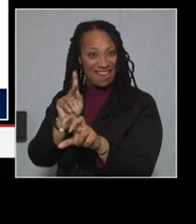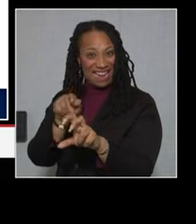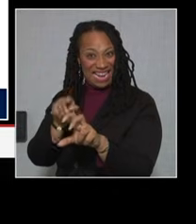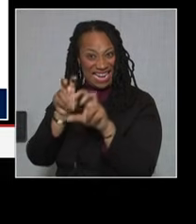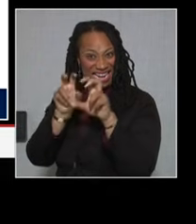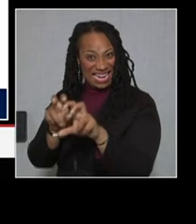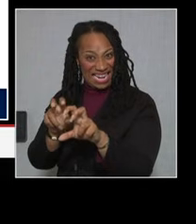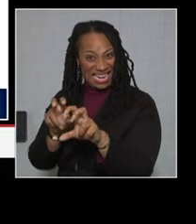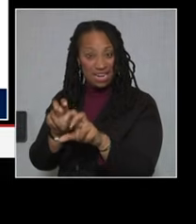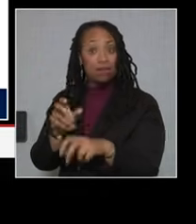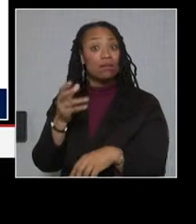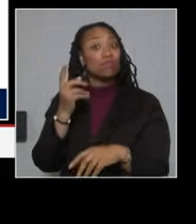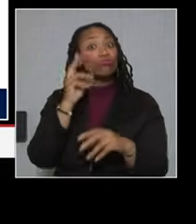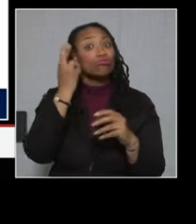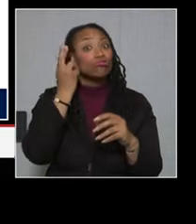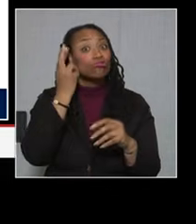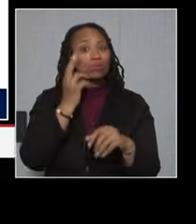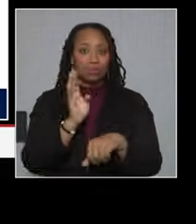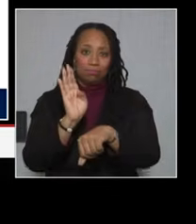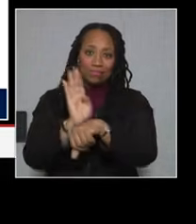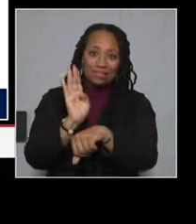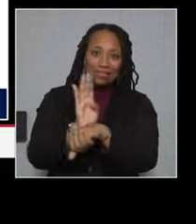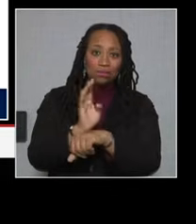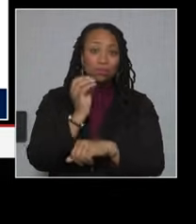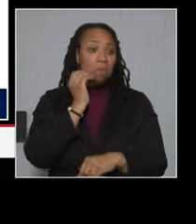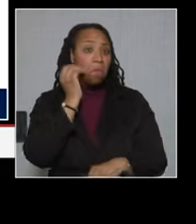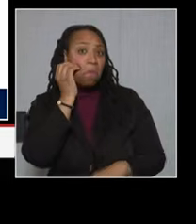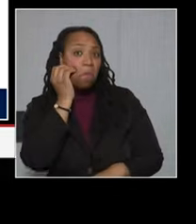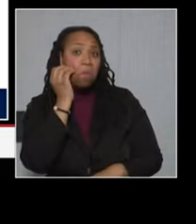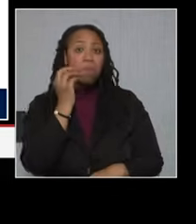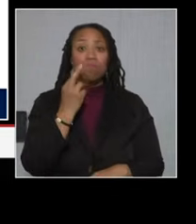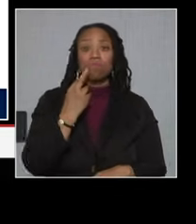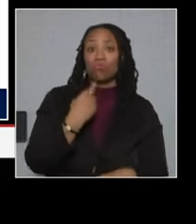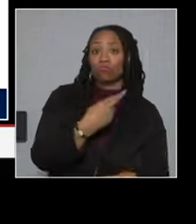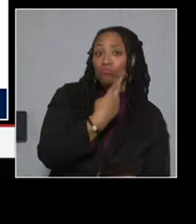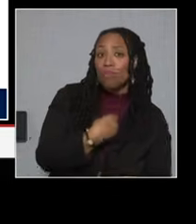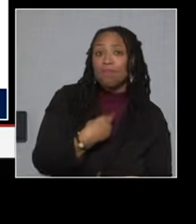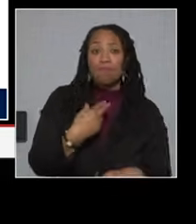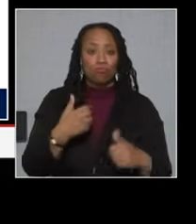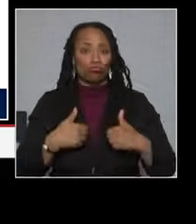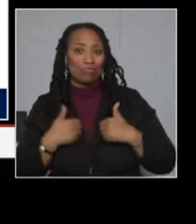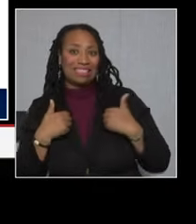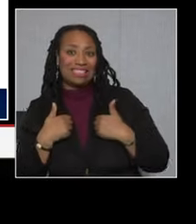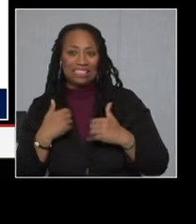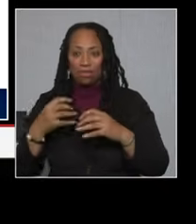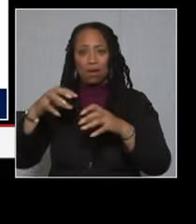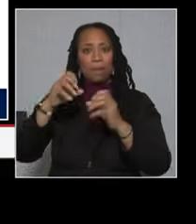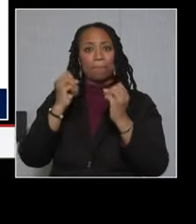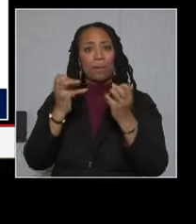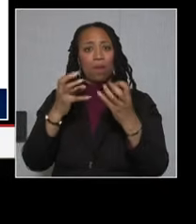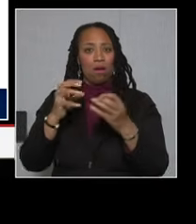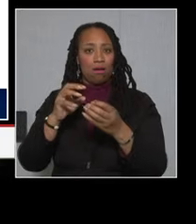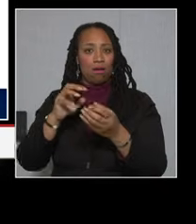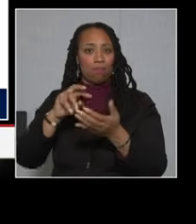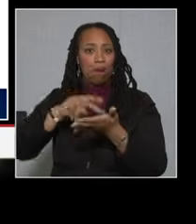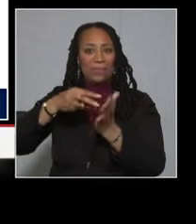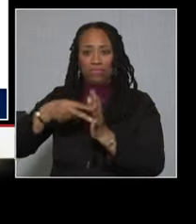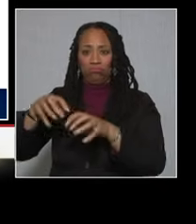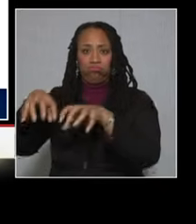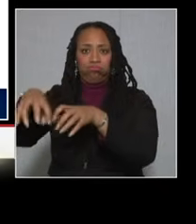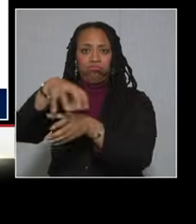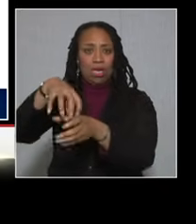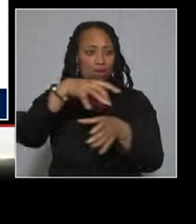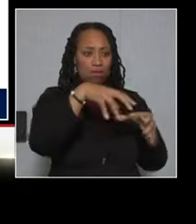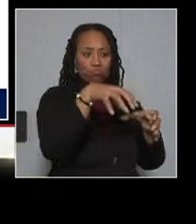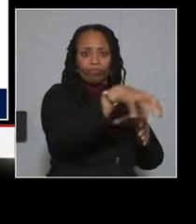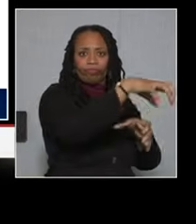and it is underway. And the pride that is felt by our city cannot be underestimated with as early wins as